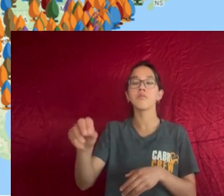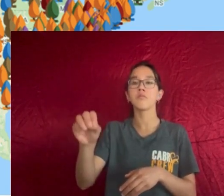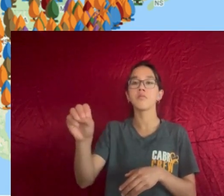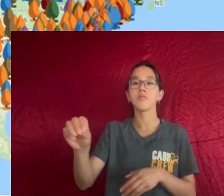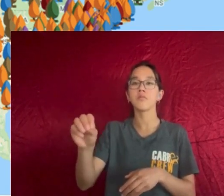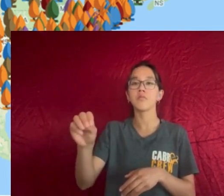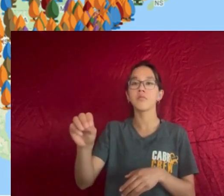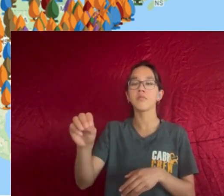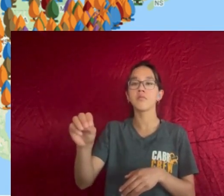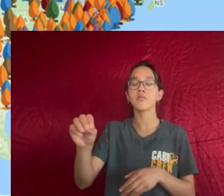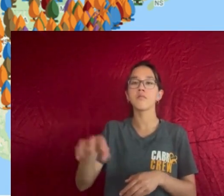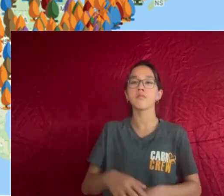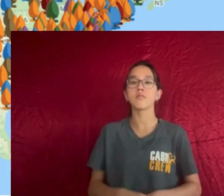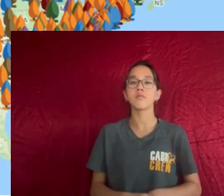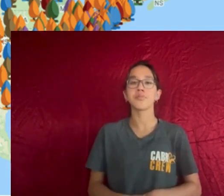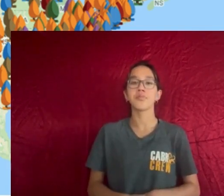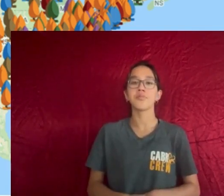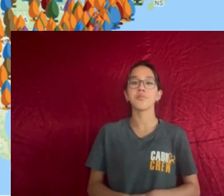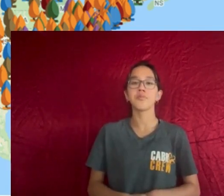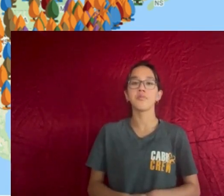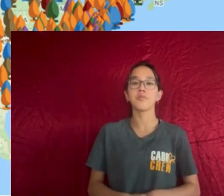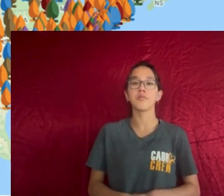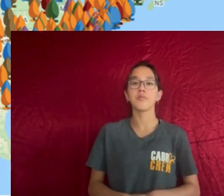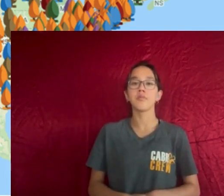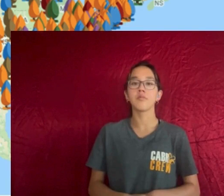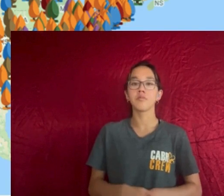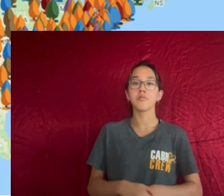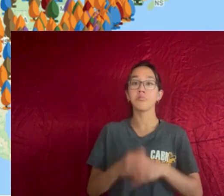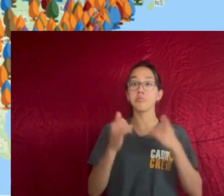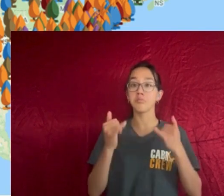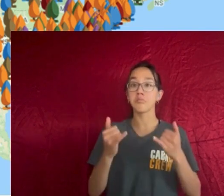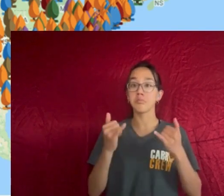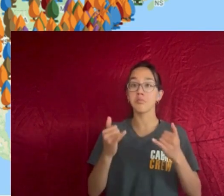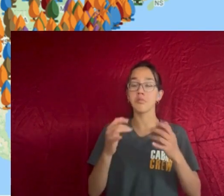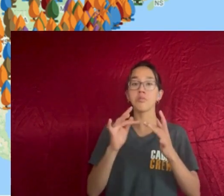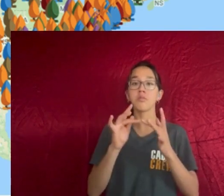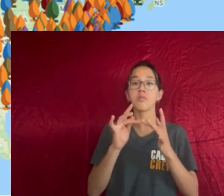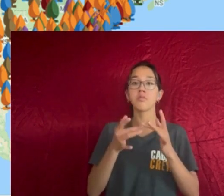That's where we will be taking a virtual field trip today.